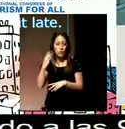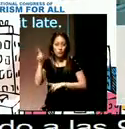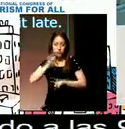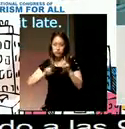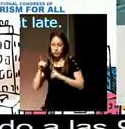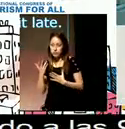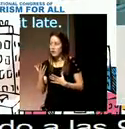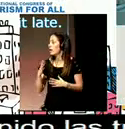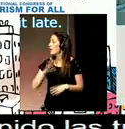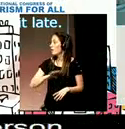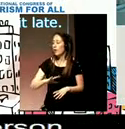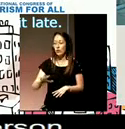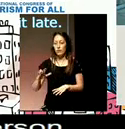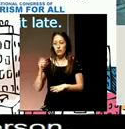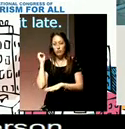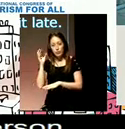José Antonio?